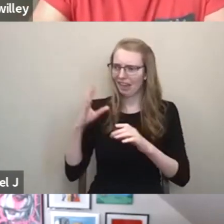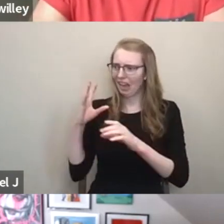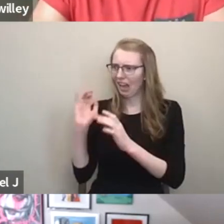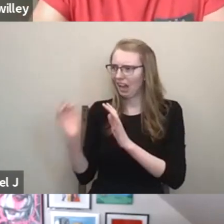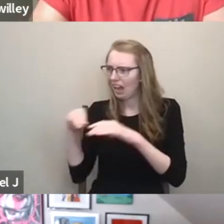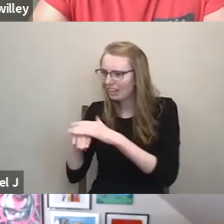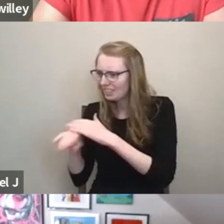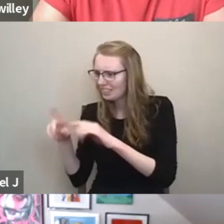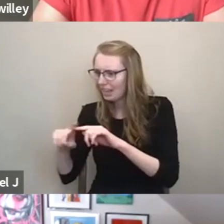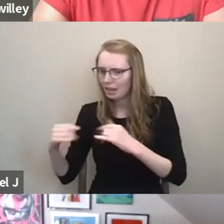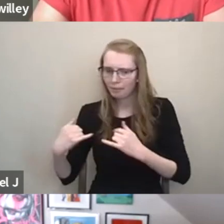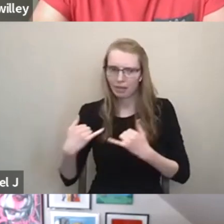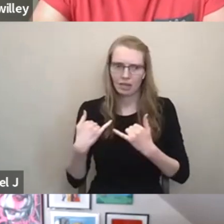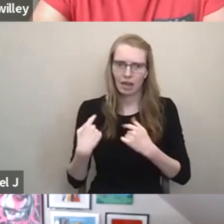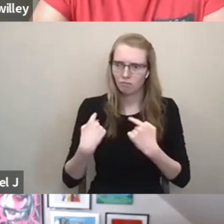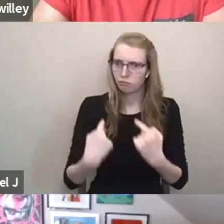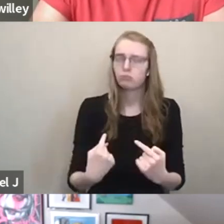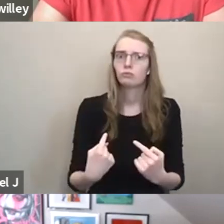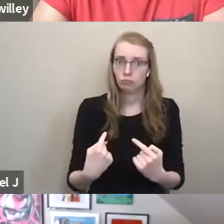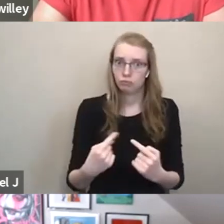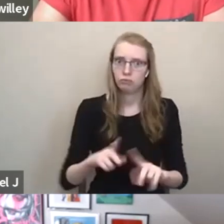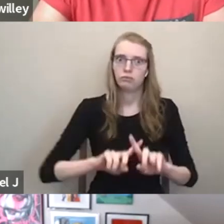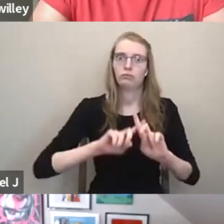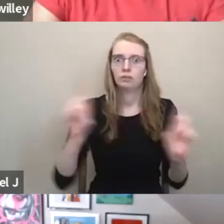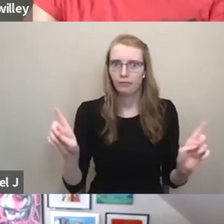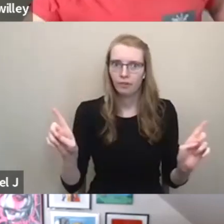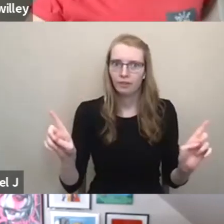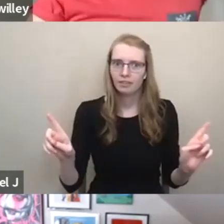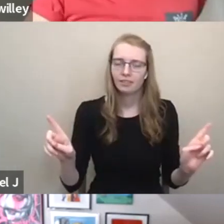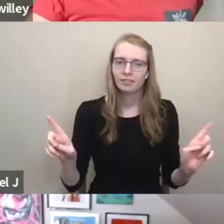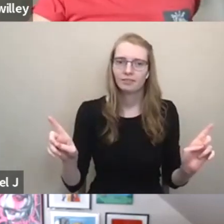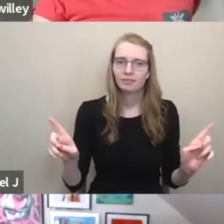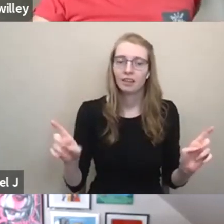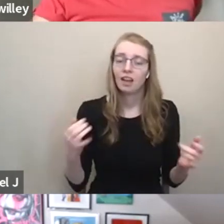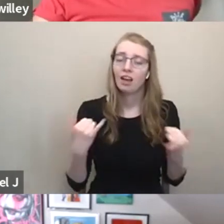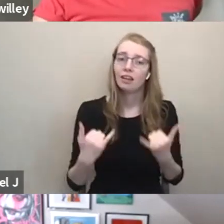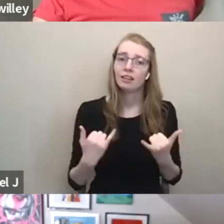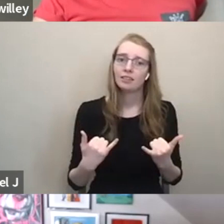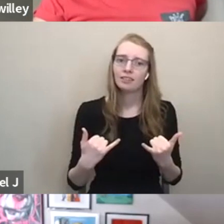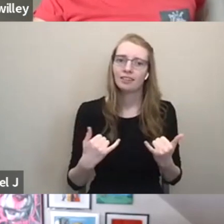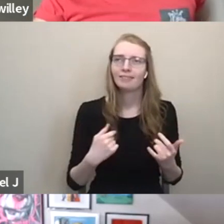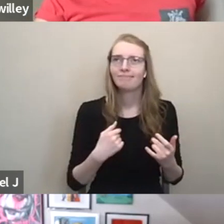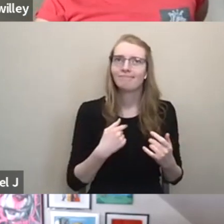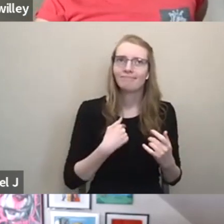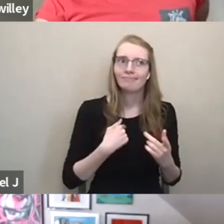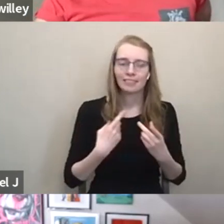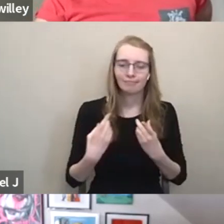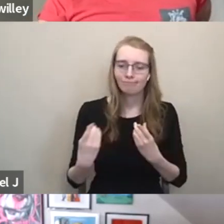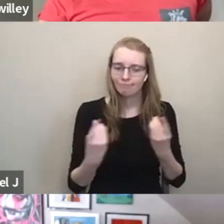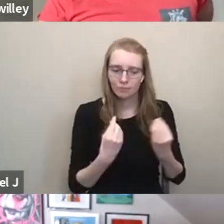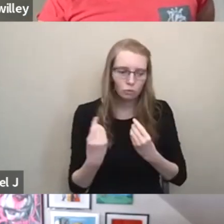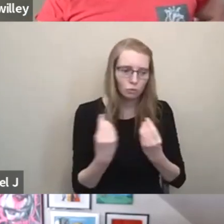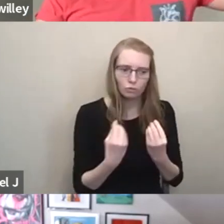come by. But now I kind of operate, I guess, in the same way. When I first started